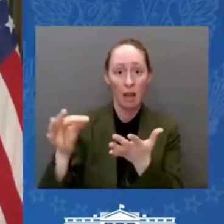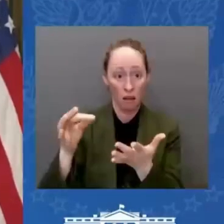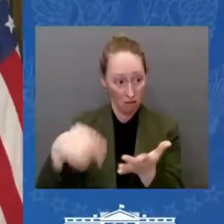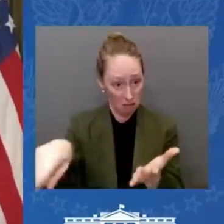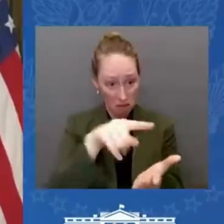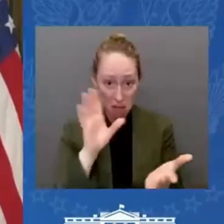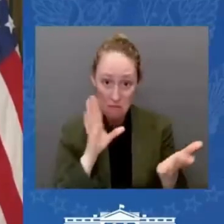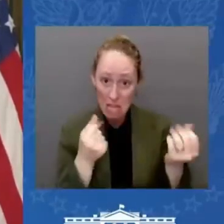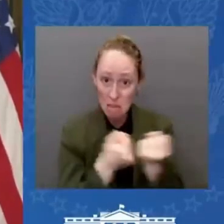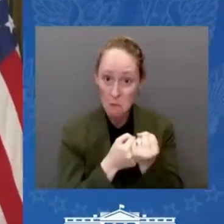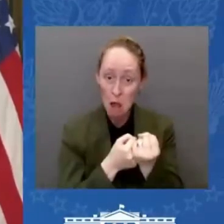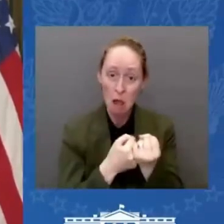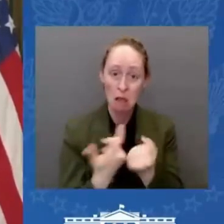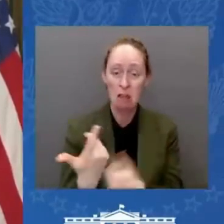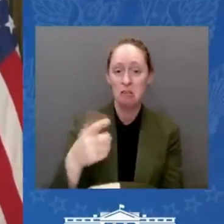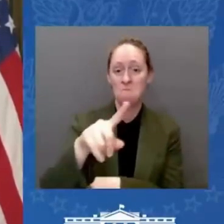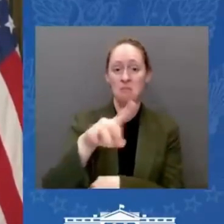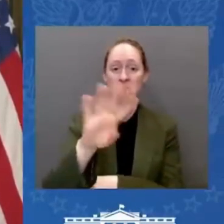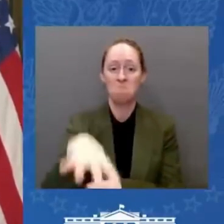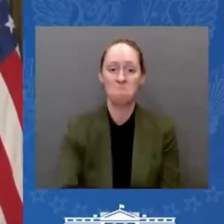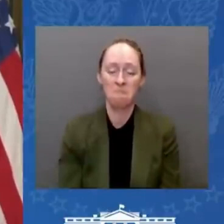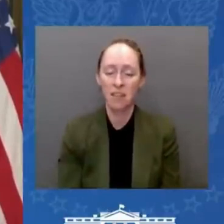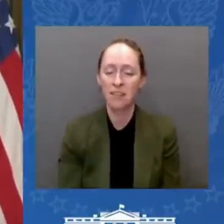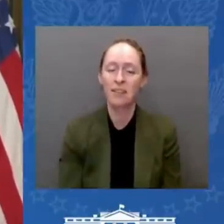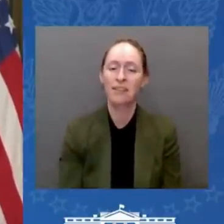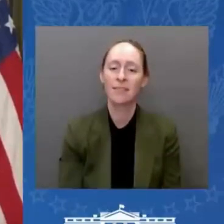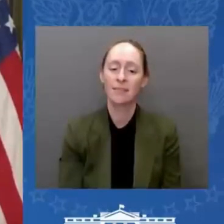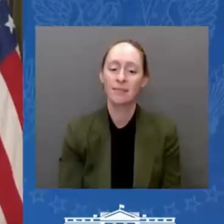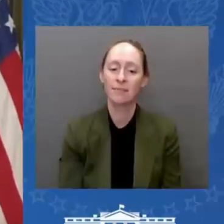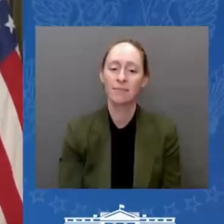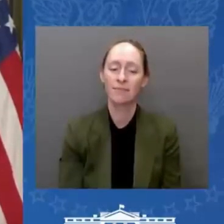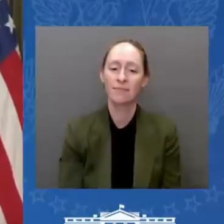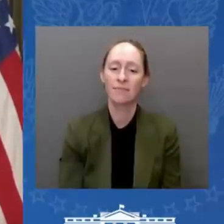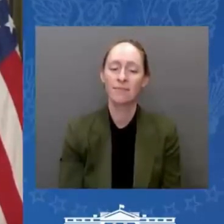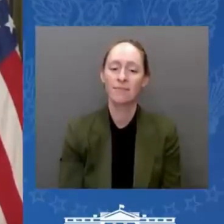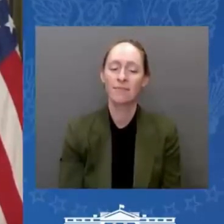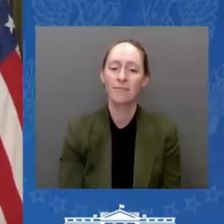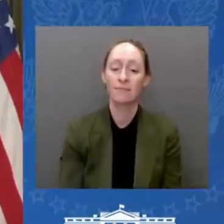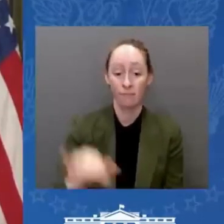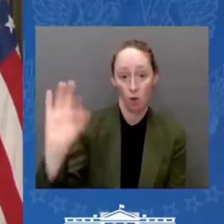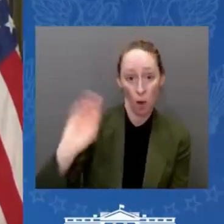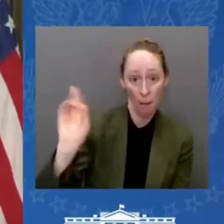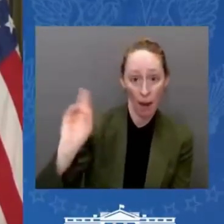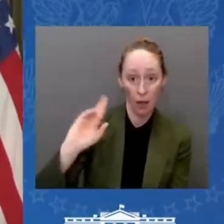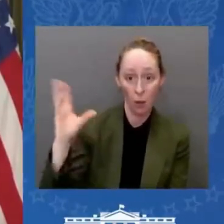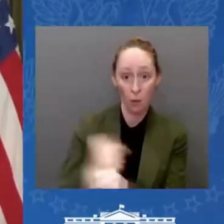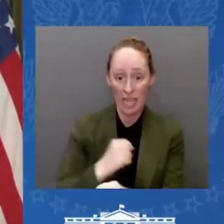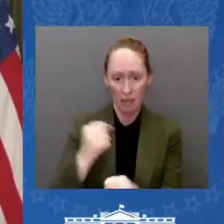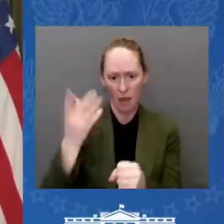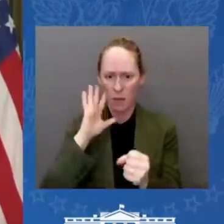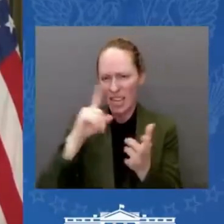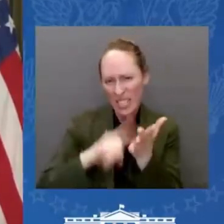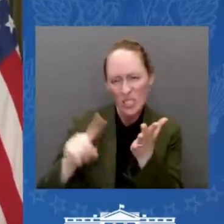Republicans have made it clear that if they do take control of the House, that they want to launch a raft of investigations on day one into